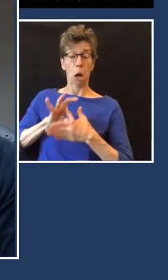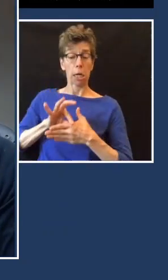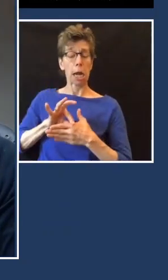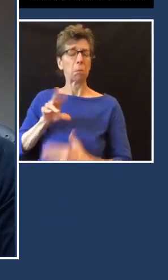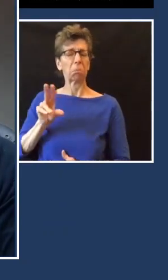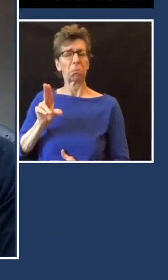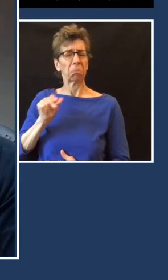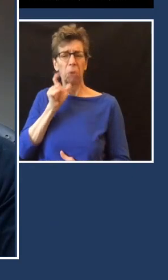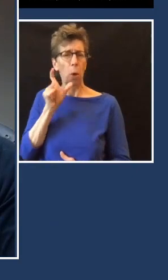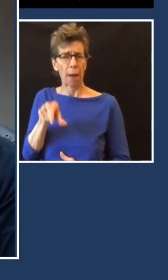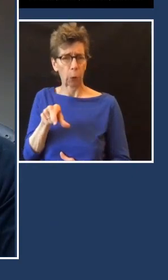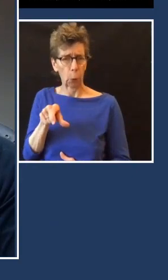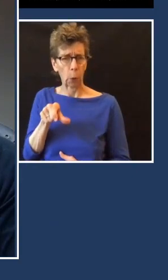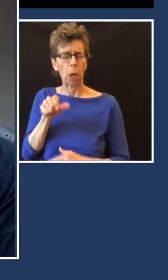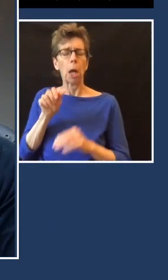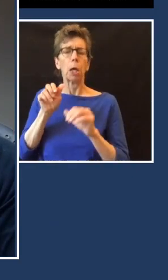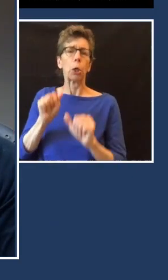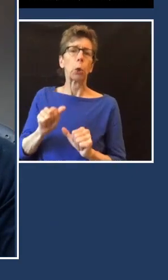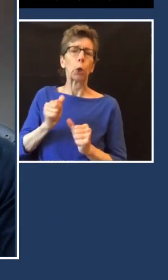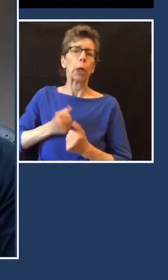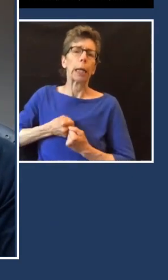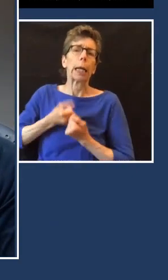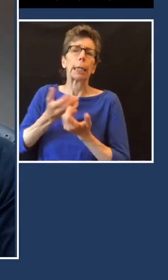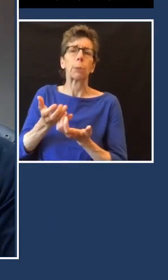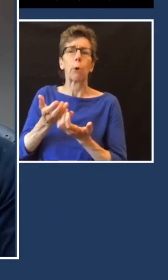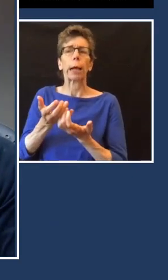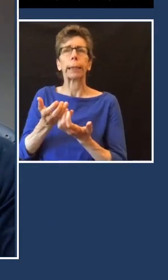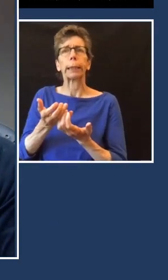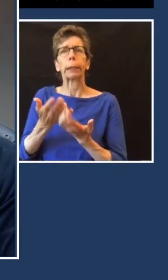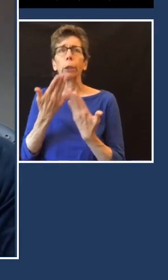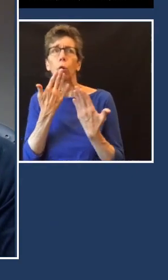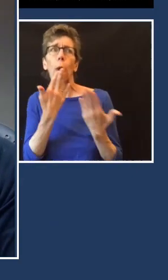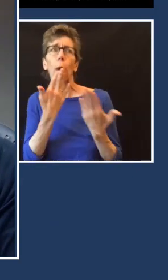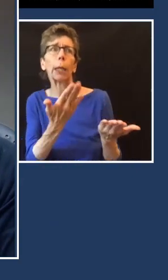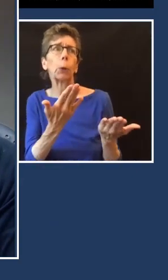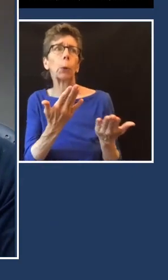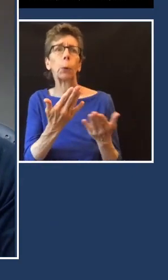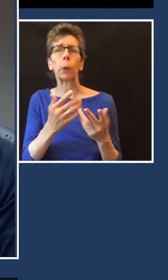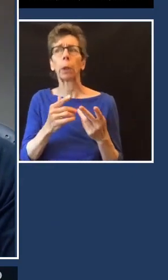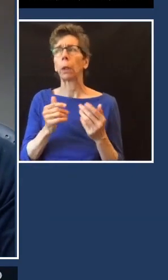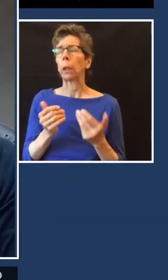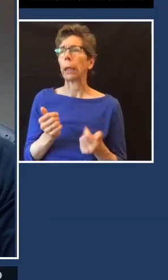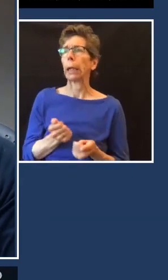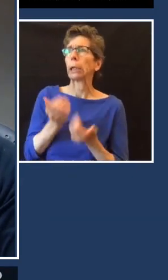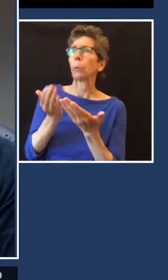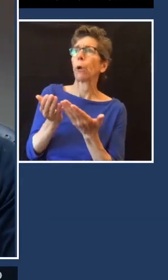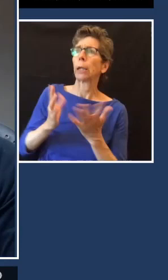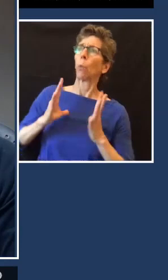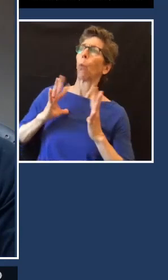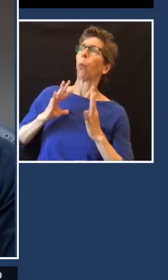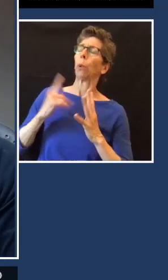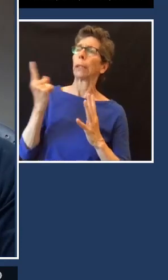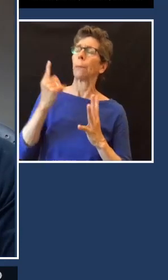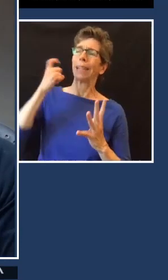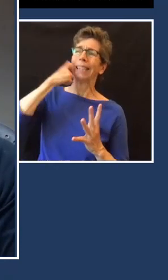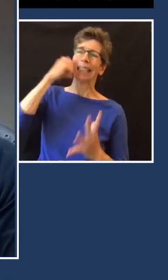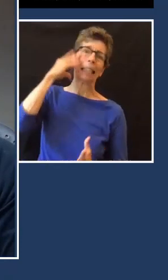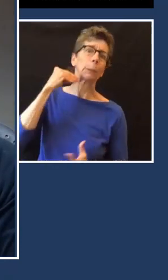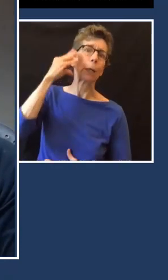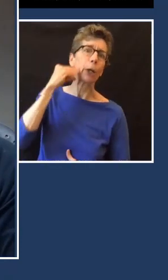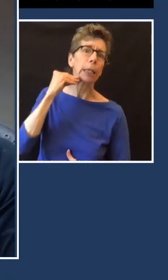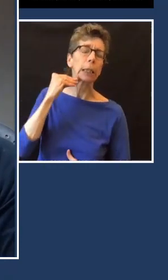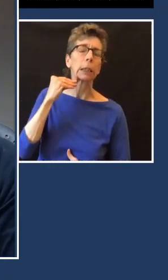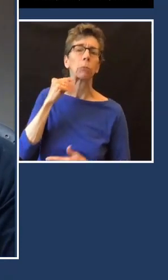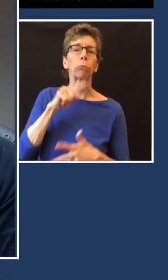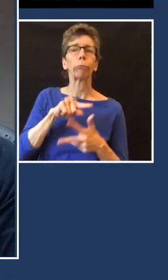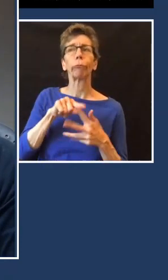for attending certain conferences or events or anything that maybe sparked your interest. And then you can also share out some resources or